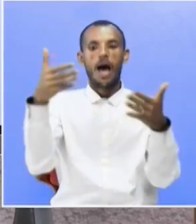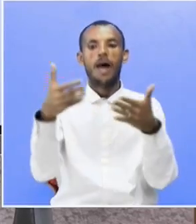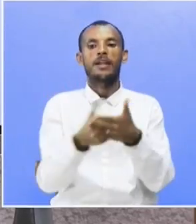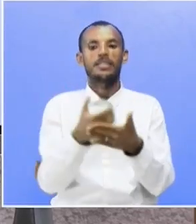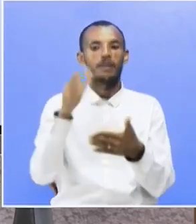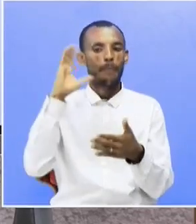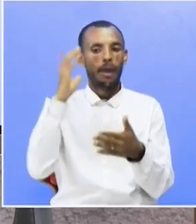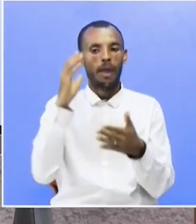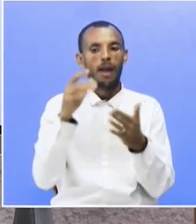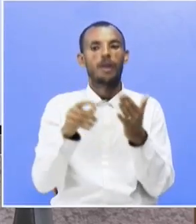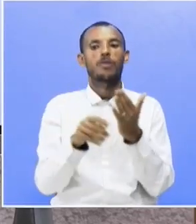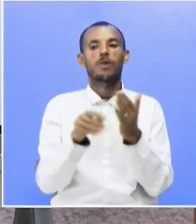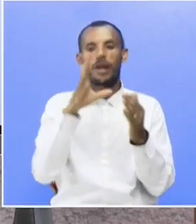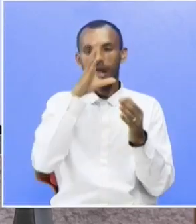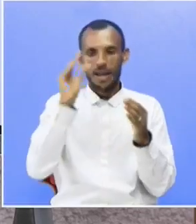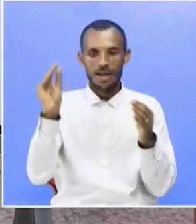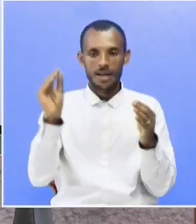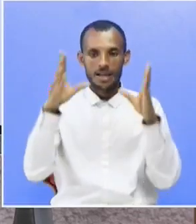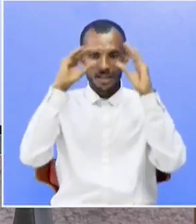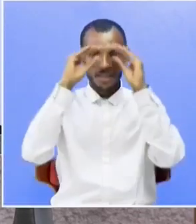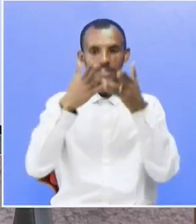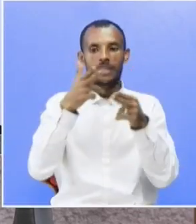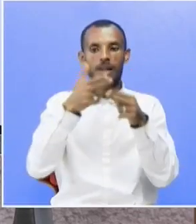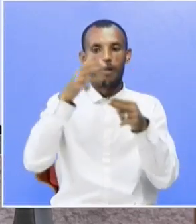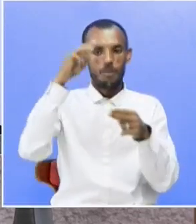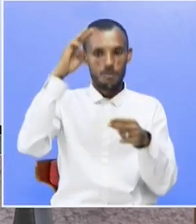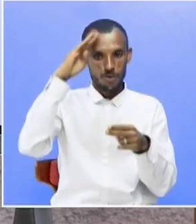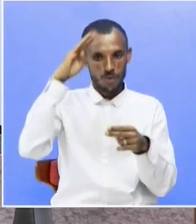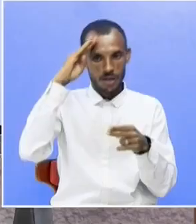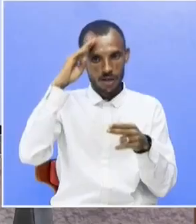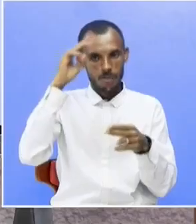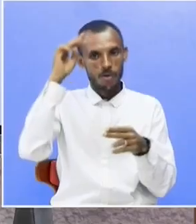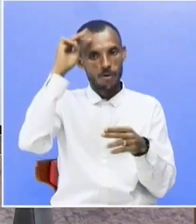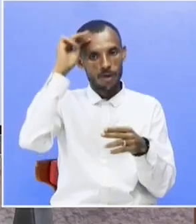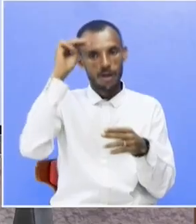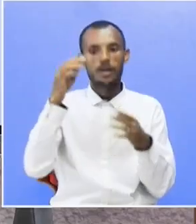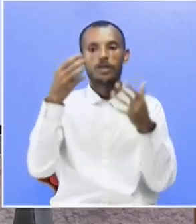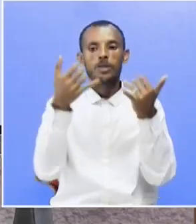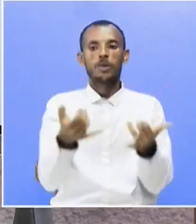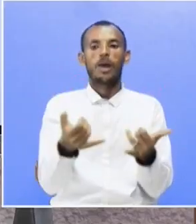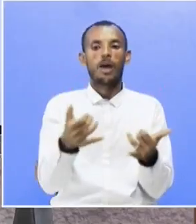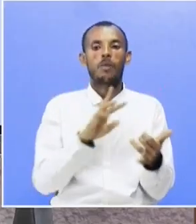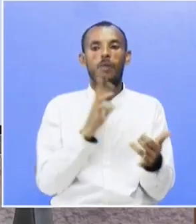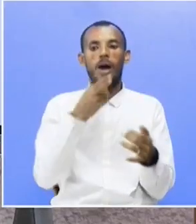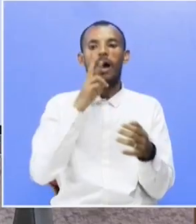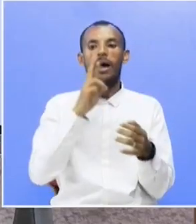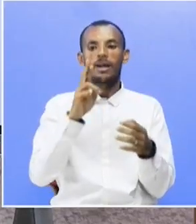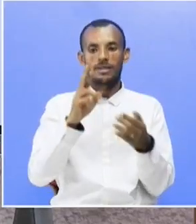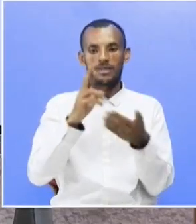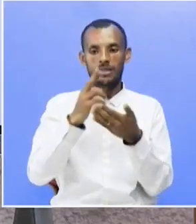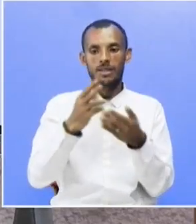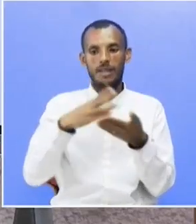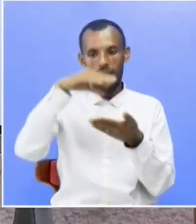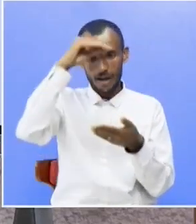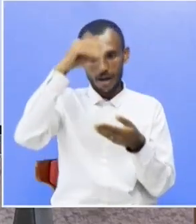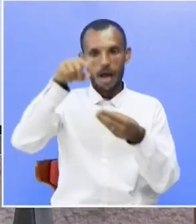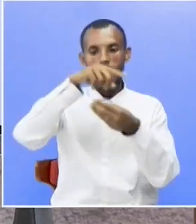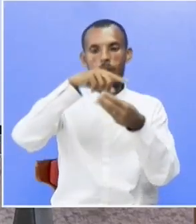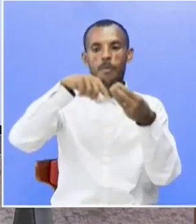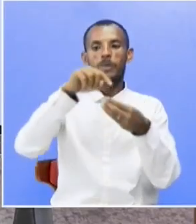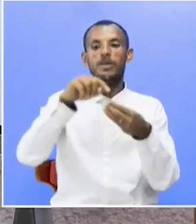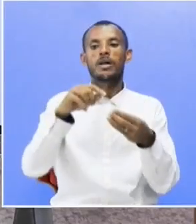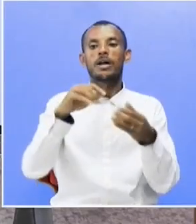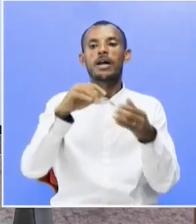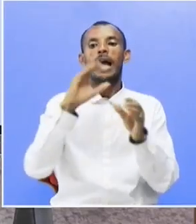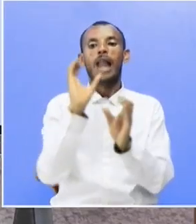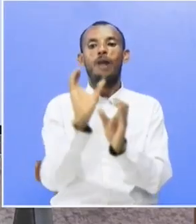Media Network, and I am Bzuna Makonnen. Today, we are going to see how to